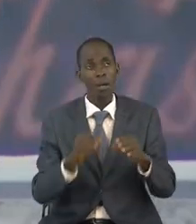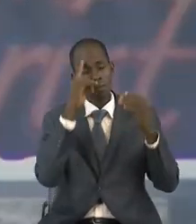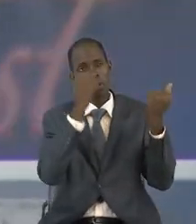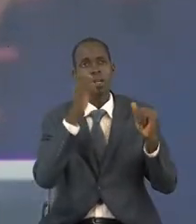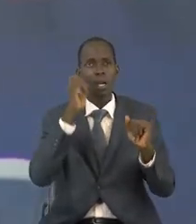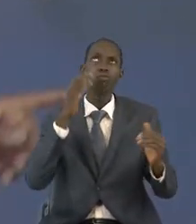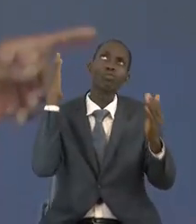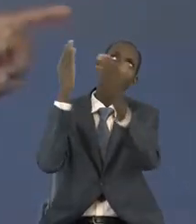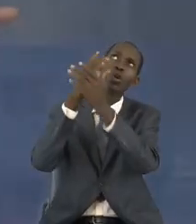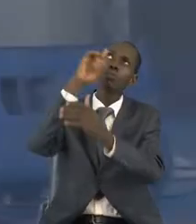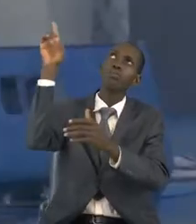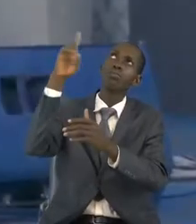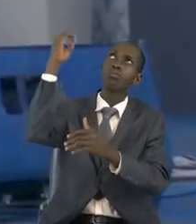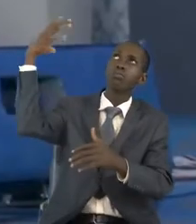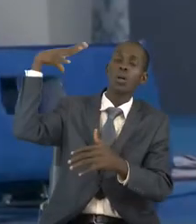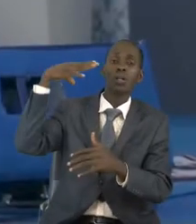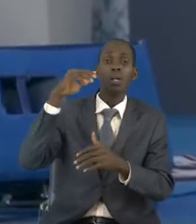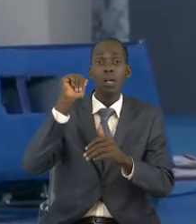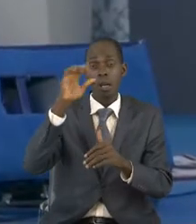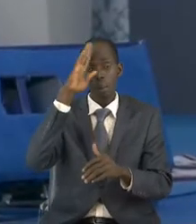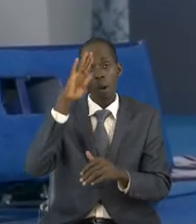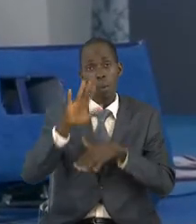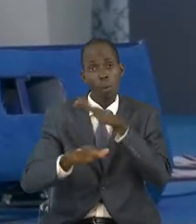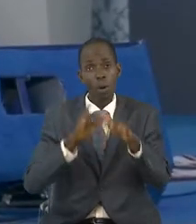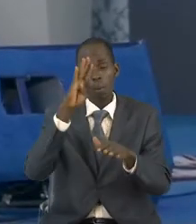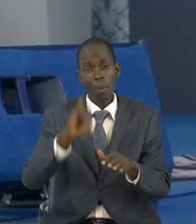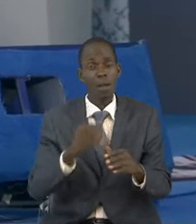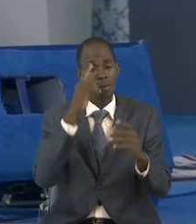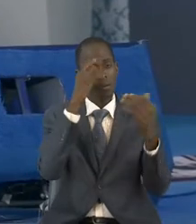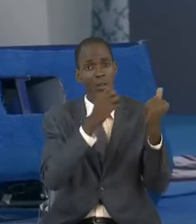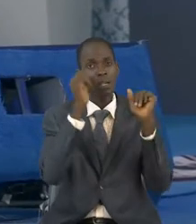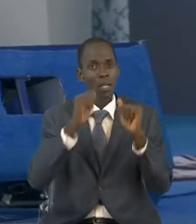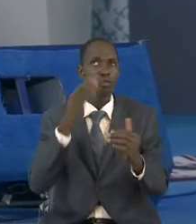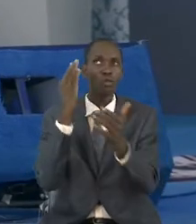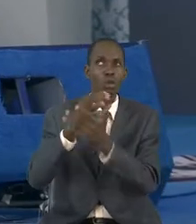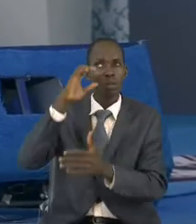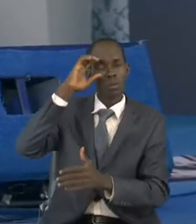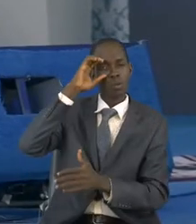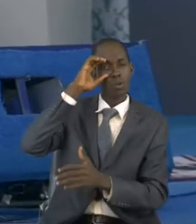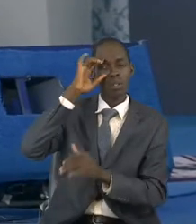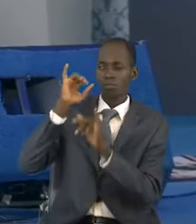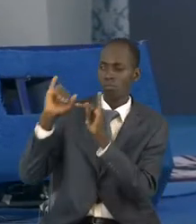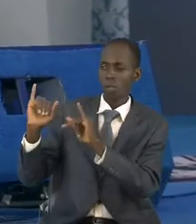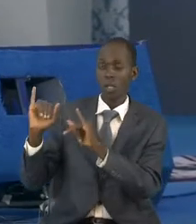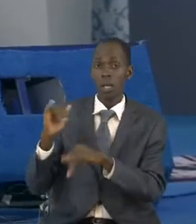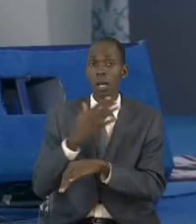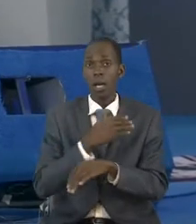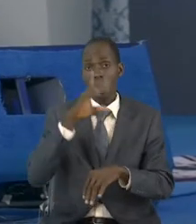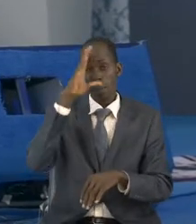man walking by faith, he can tell the moon, stay where you are. A man walking by faith, he can walk through